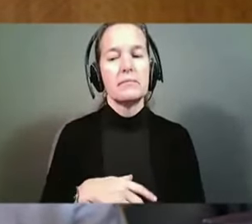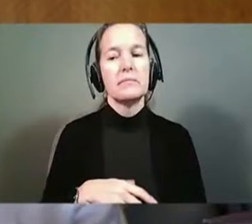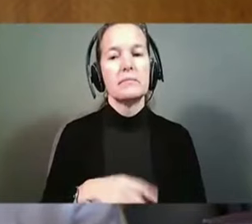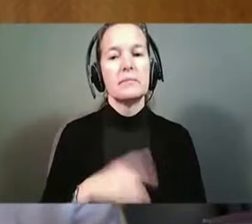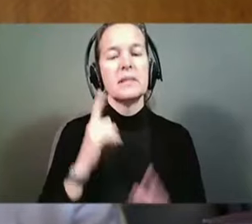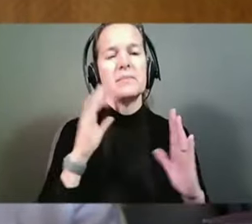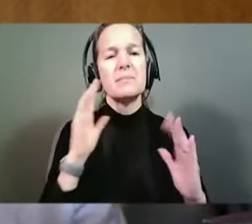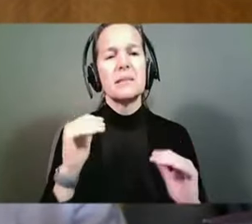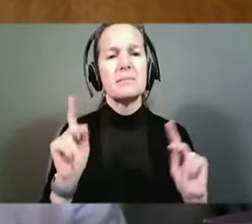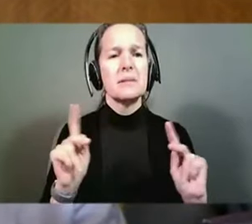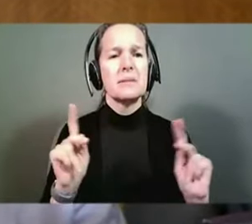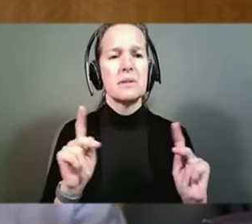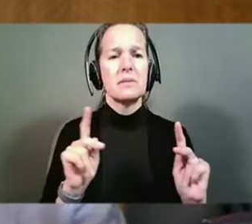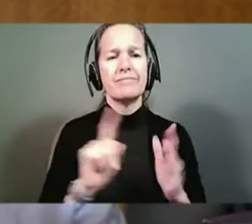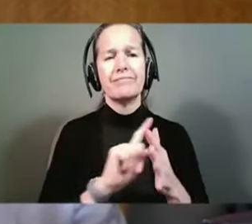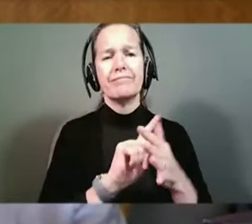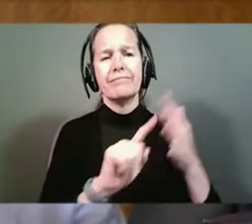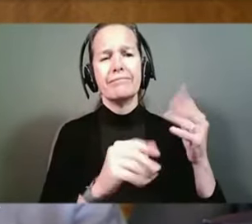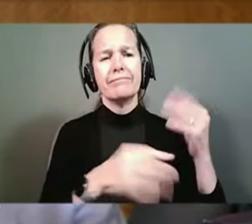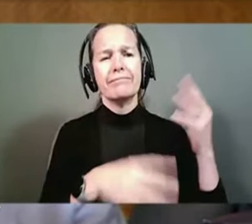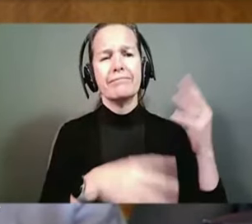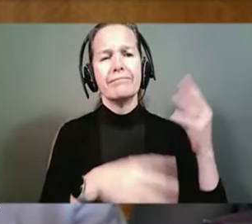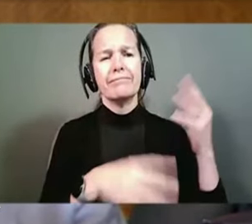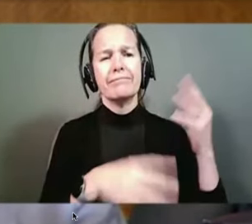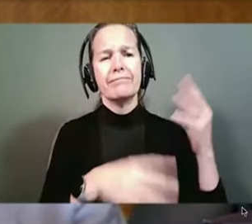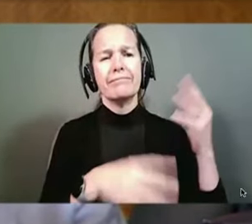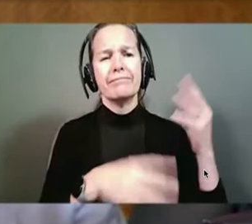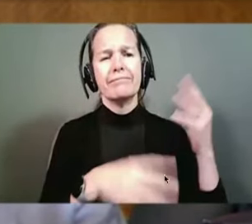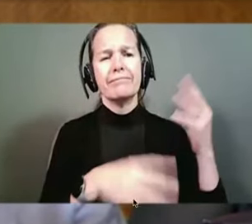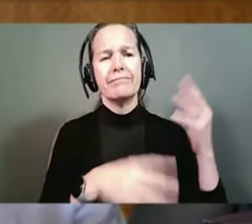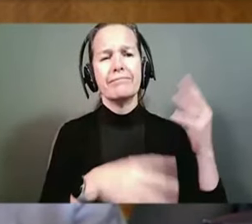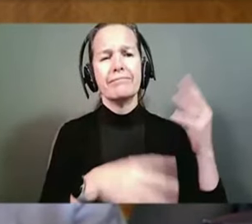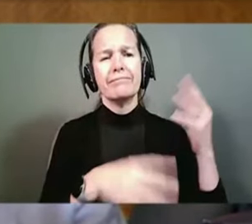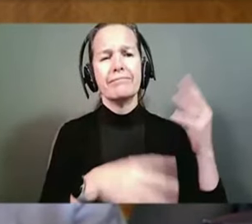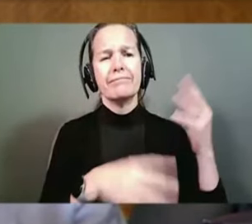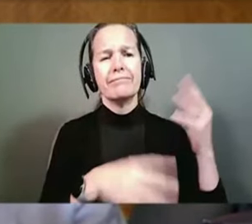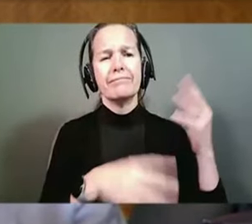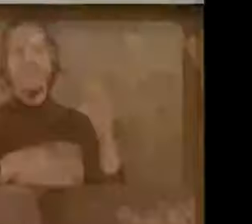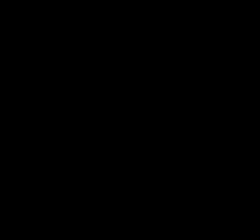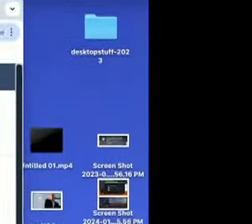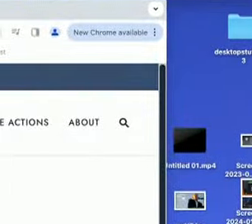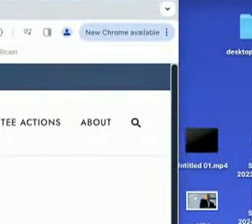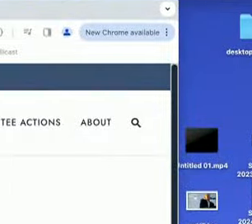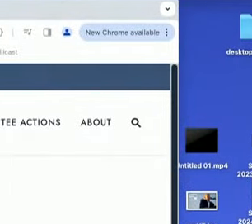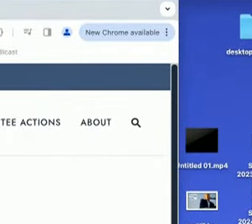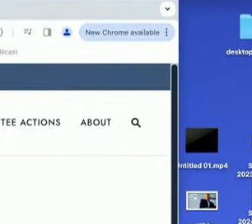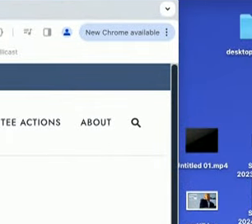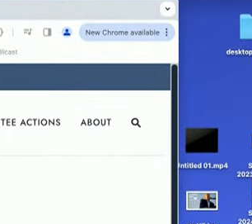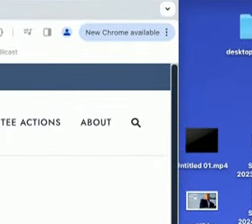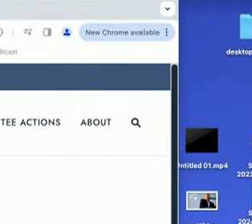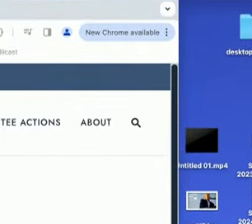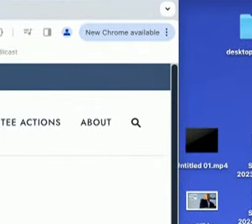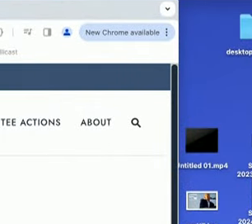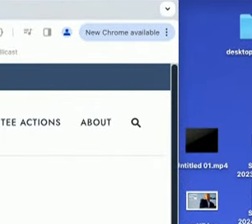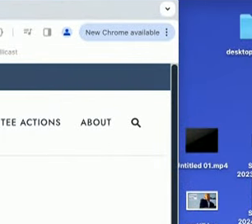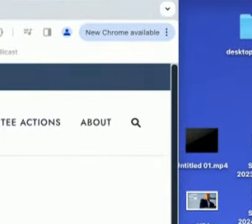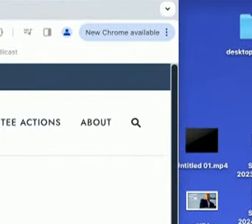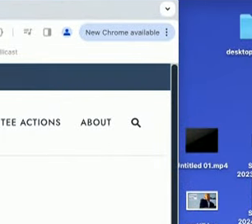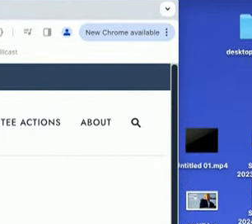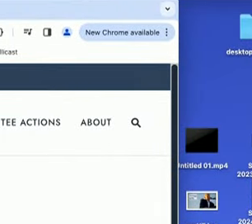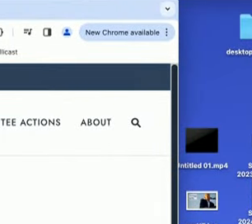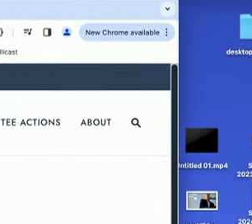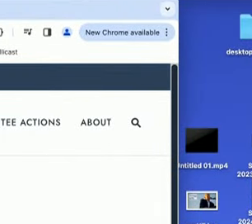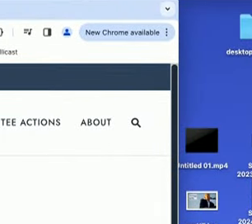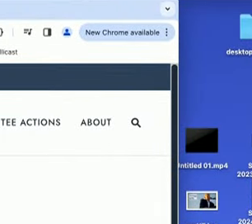all ages. People of color and lower income people. For too many, far too many people who were